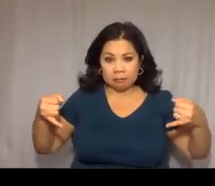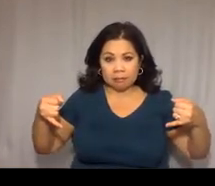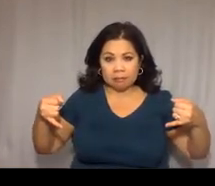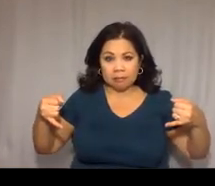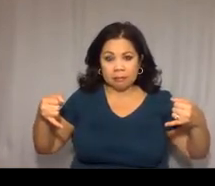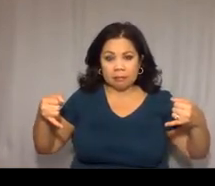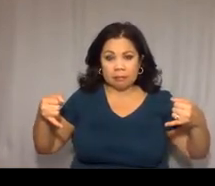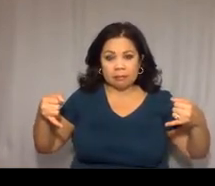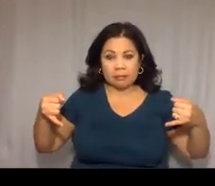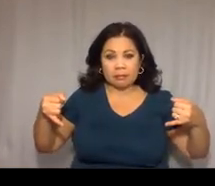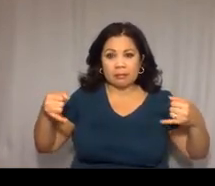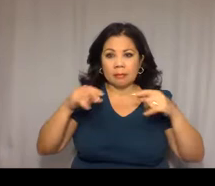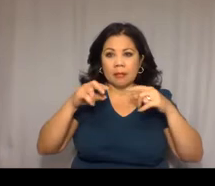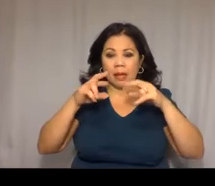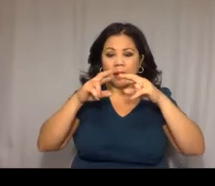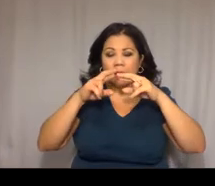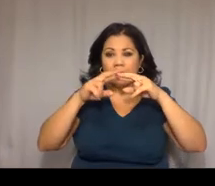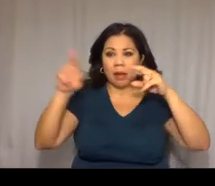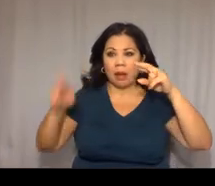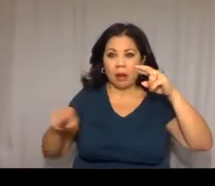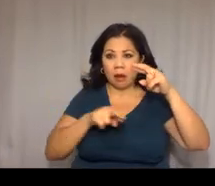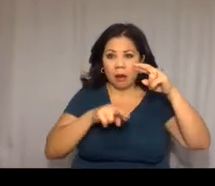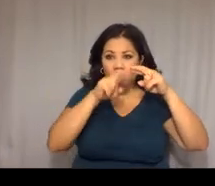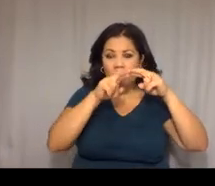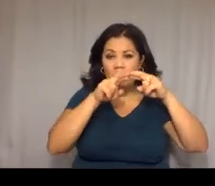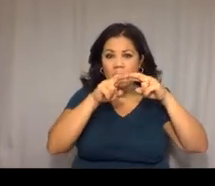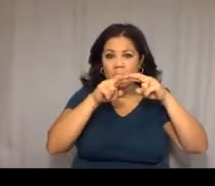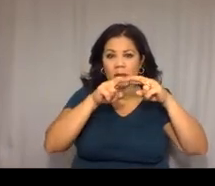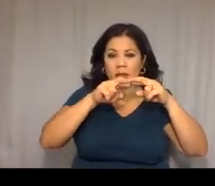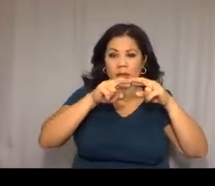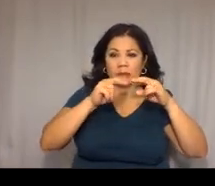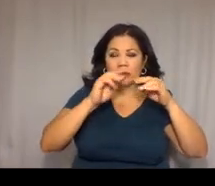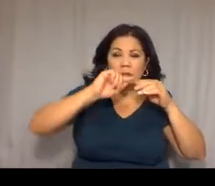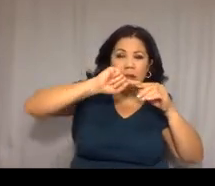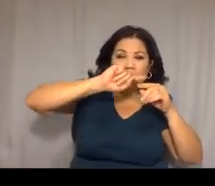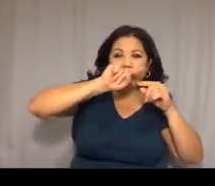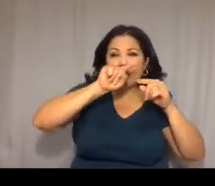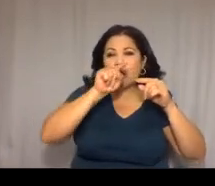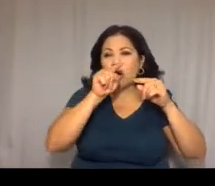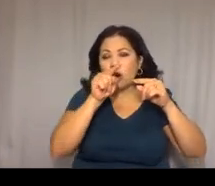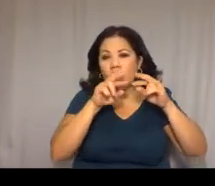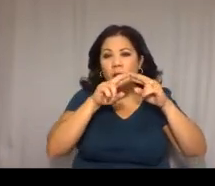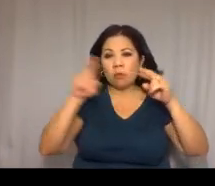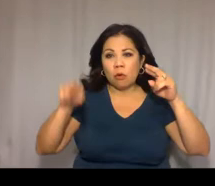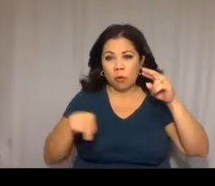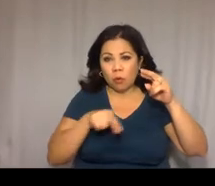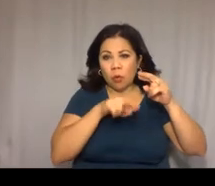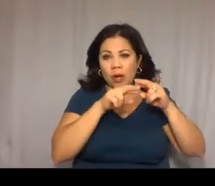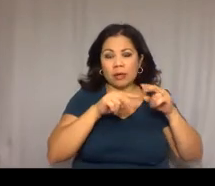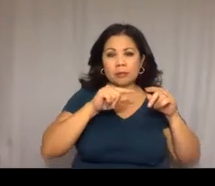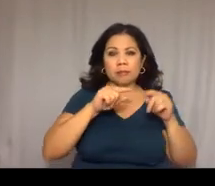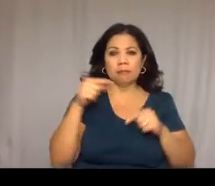a little rectangle that has curves on the ends. So I'm going to go up and curve